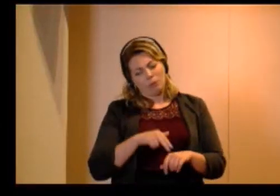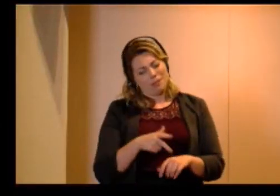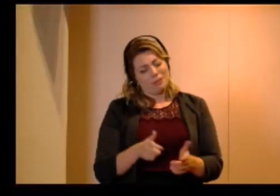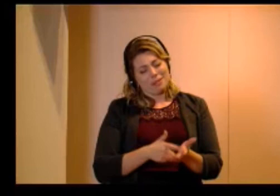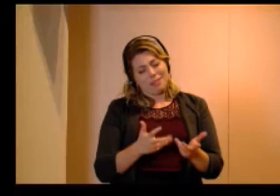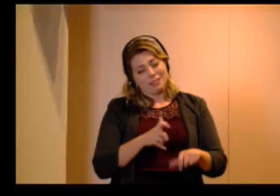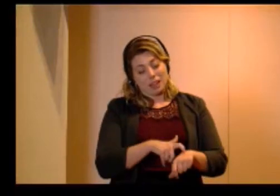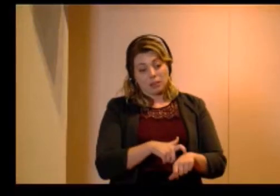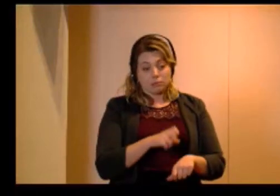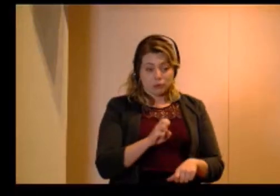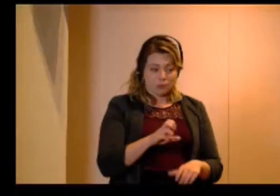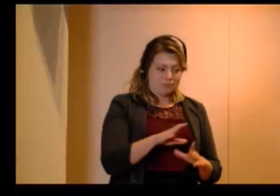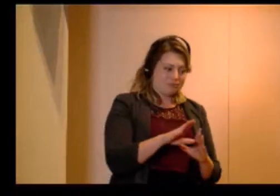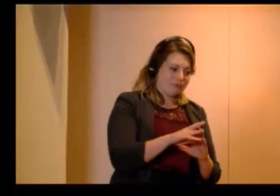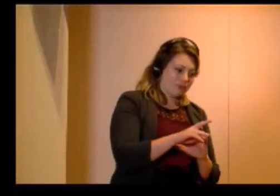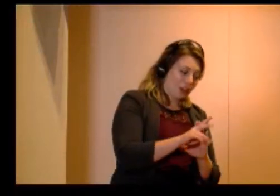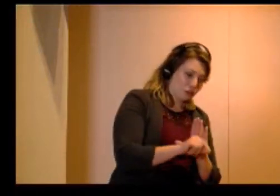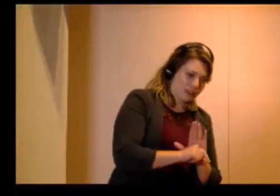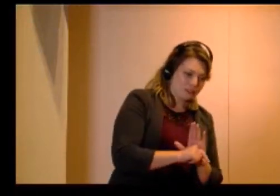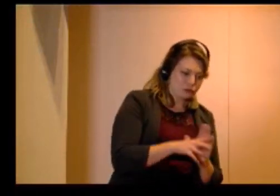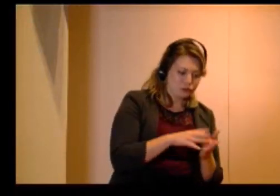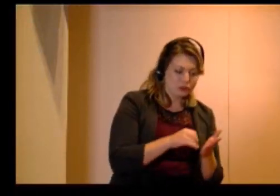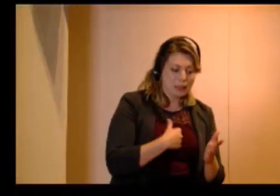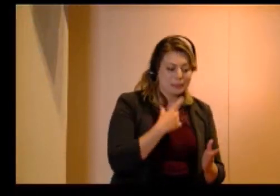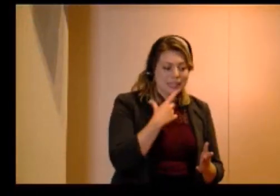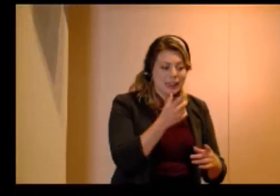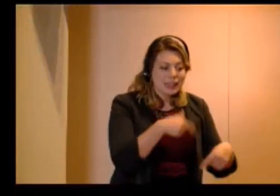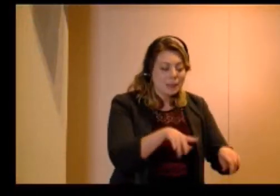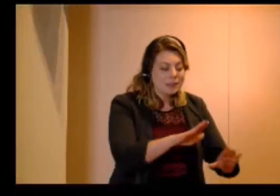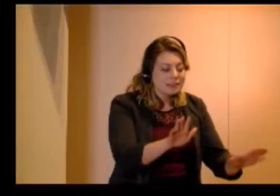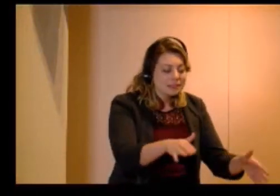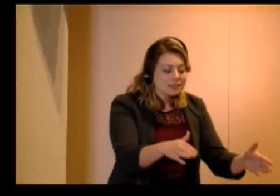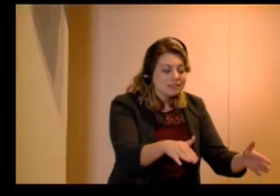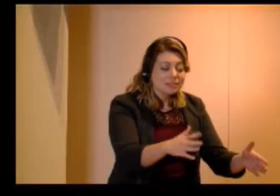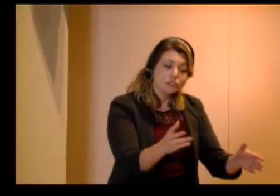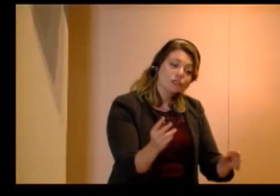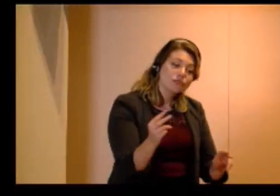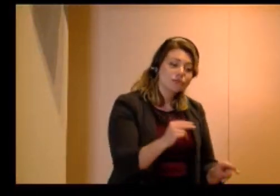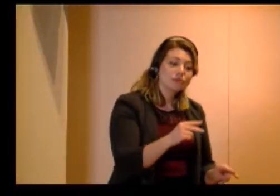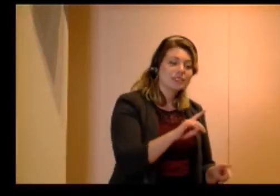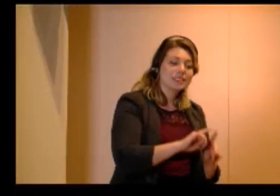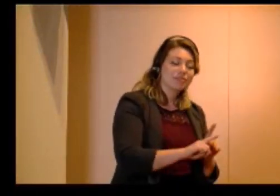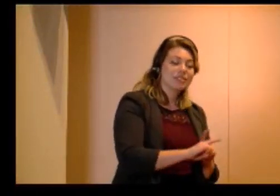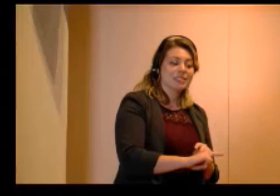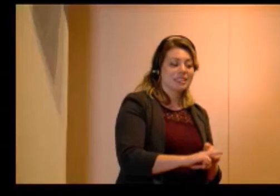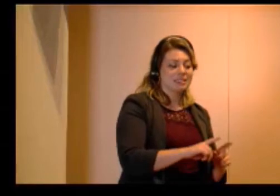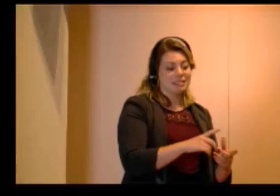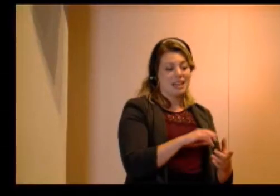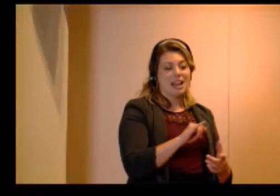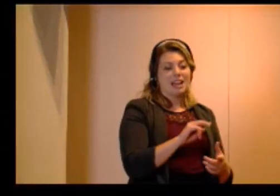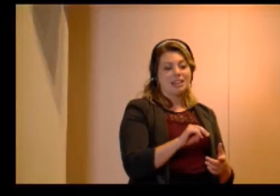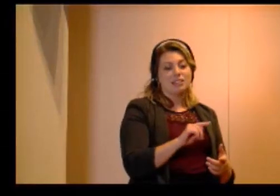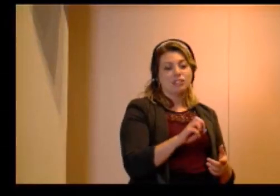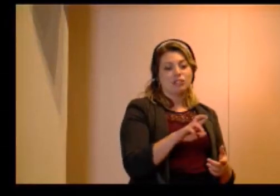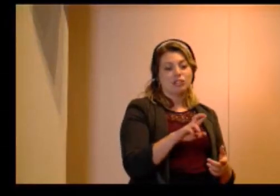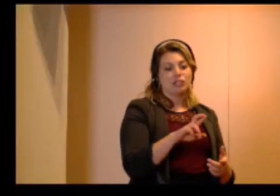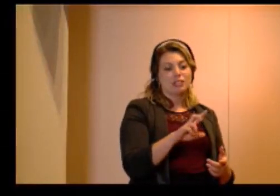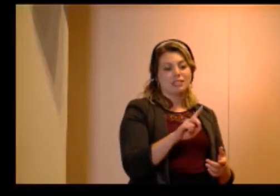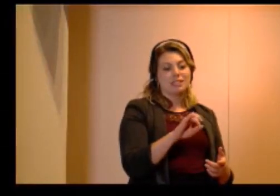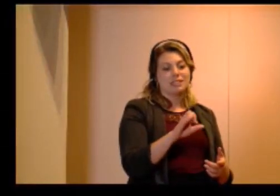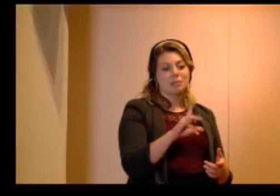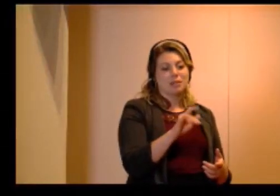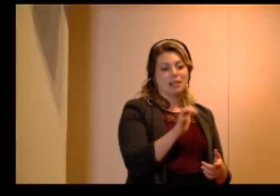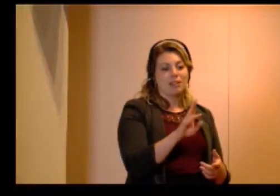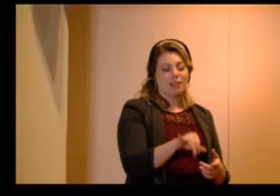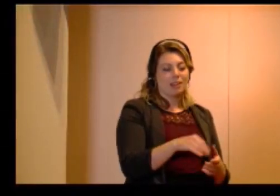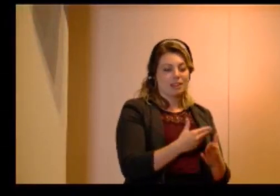having undergraduate students and telling them about the interdisciplinary links that they can make, I think that is a lot, sort of gives